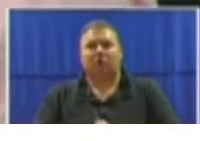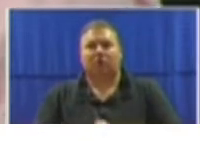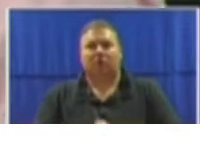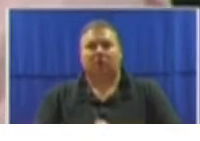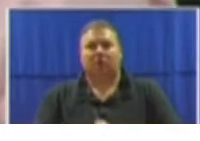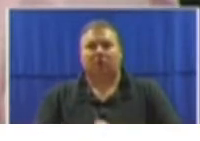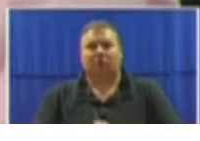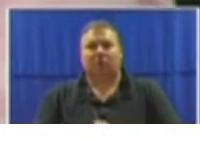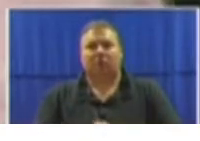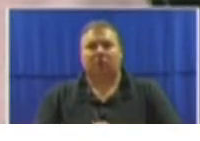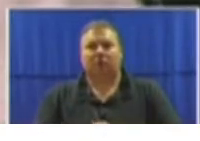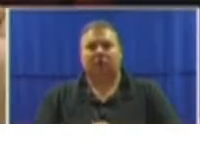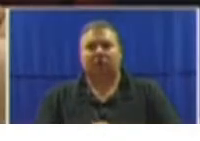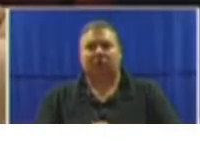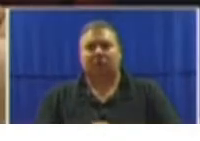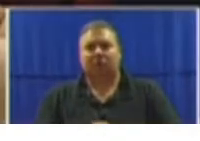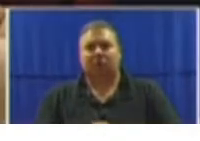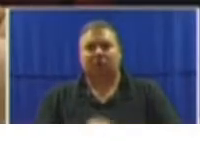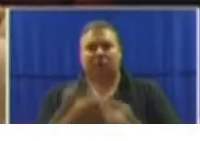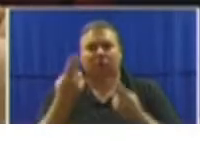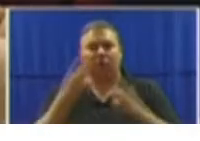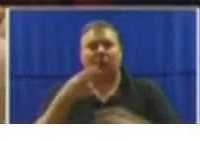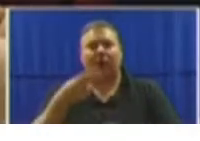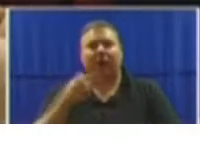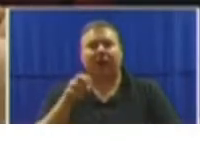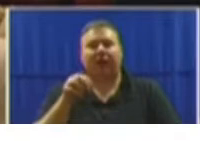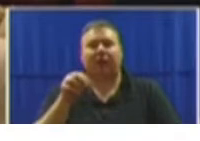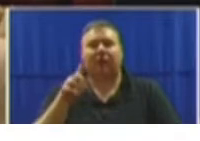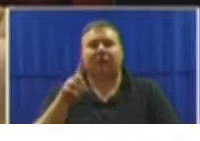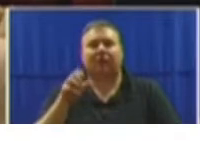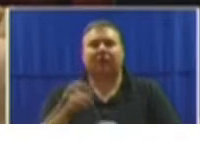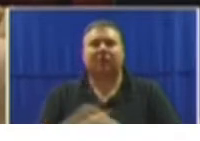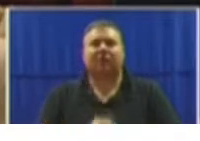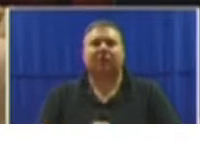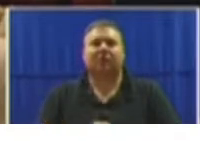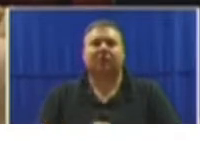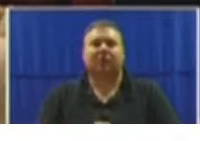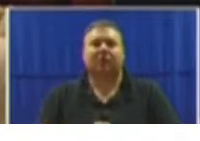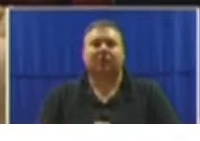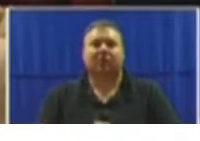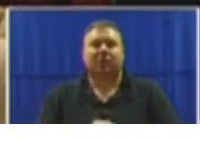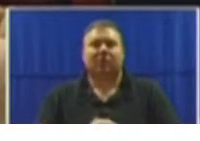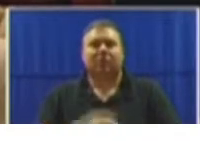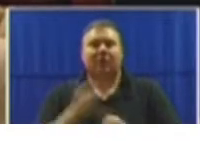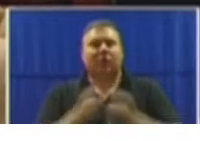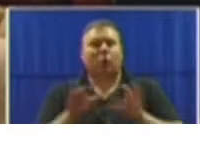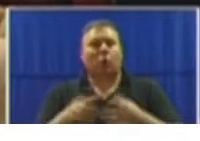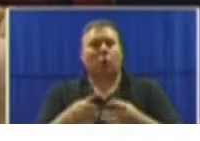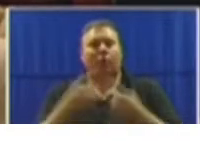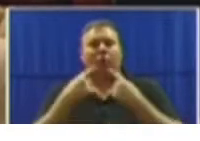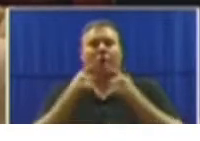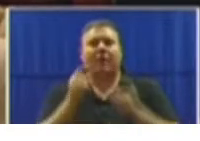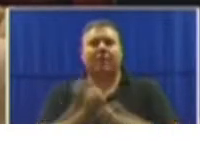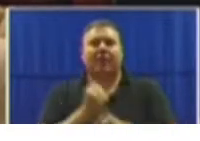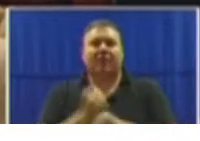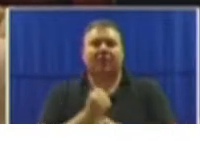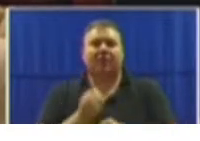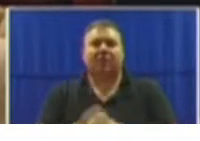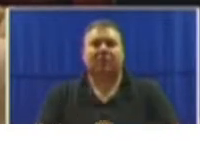thank you, Honorable Hendricks. Parties having made their comments, I highly appreciate that. Thank you